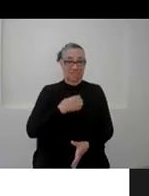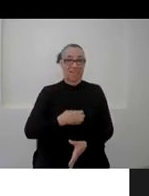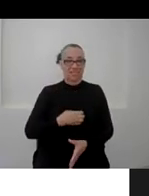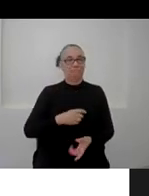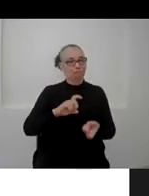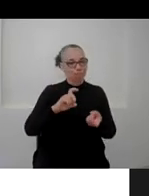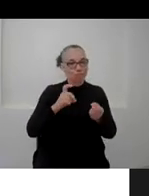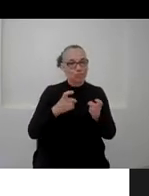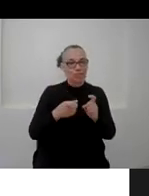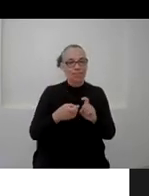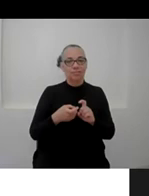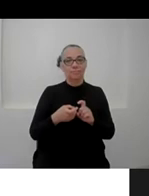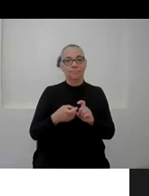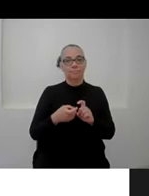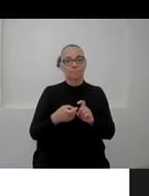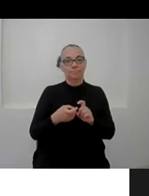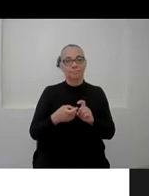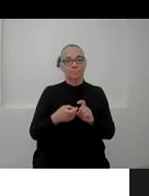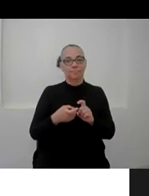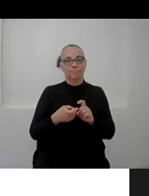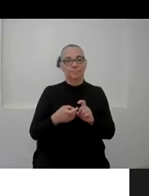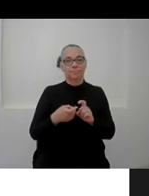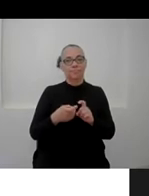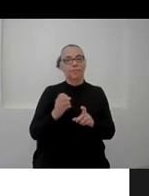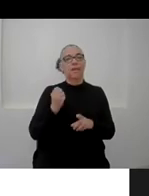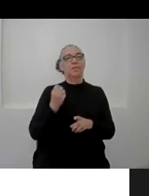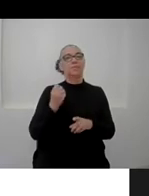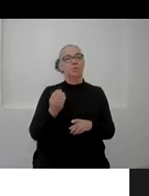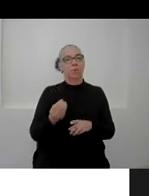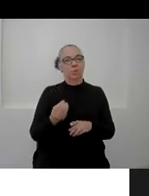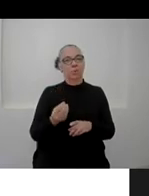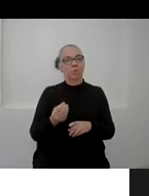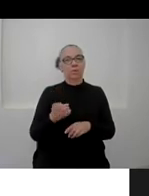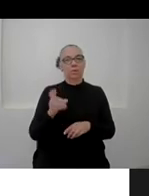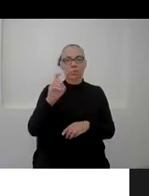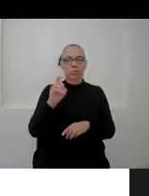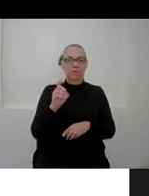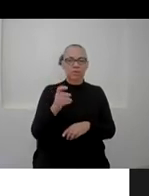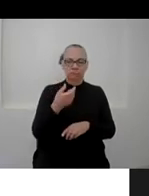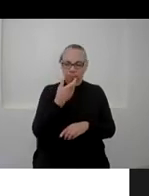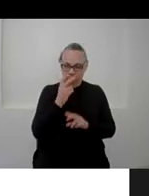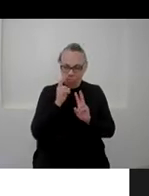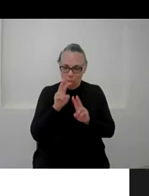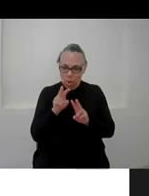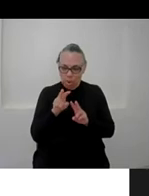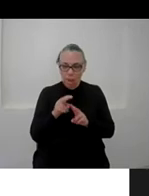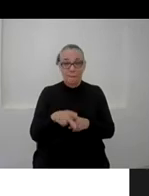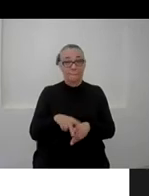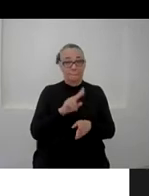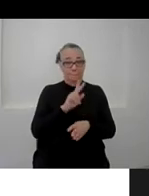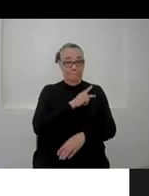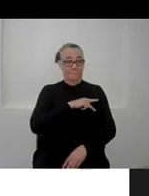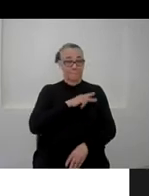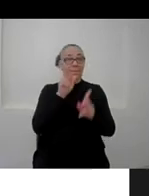that. So we need to be looking at person-centred planning as a mechanism